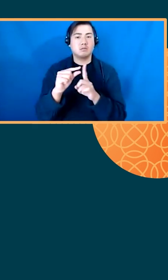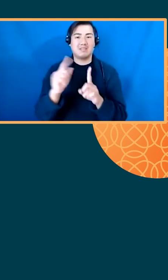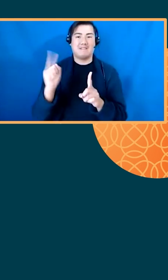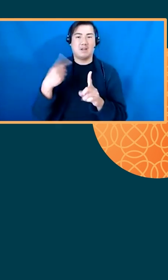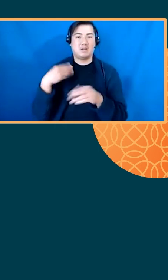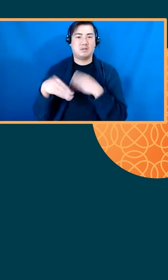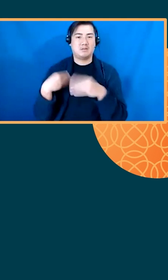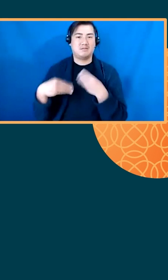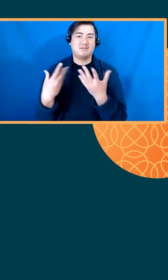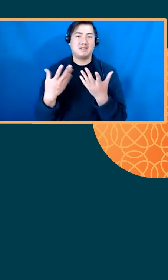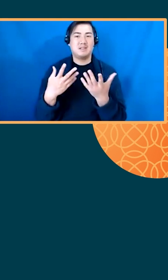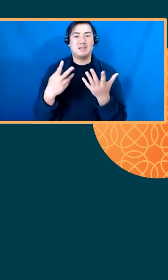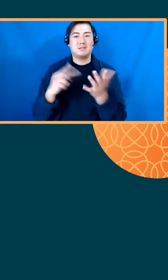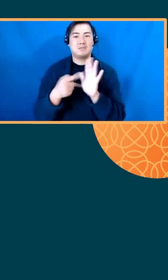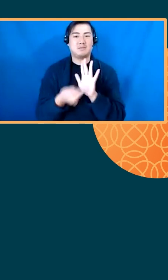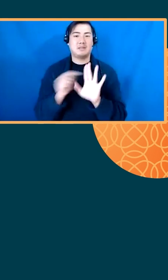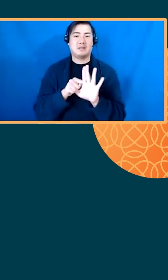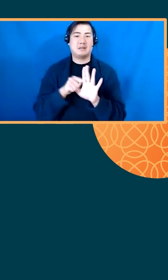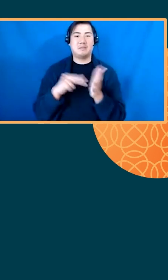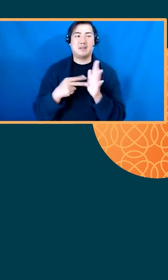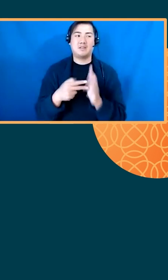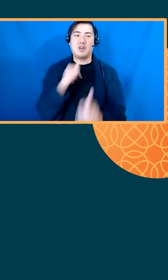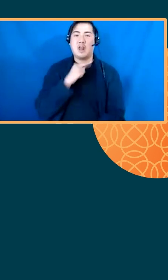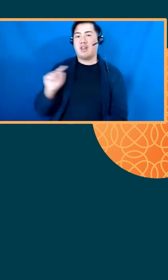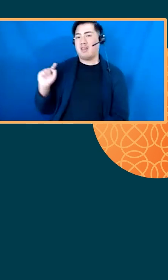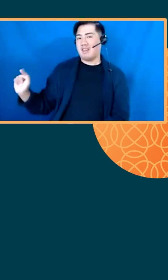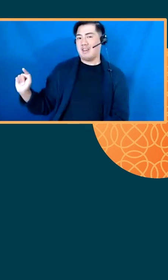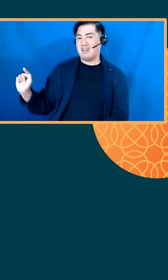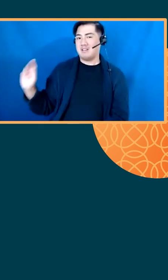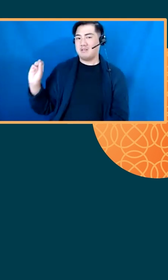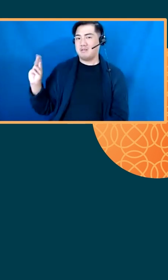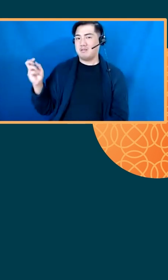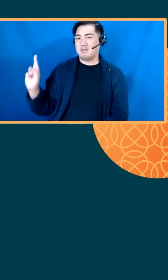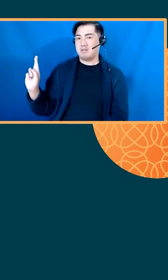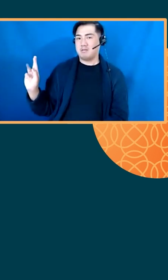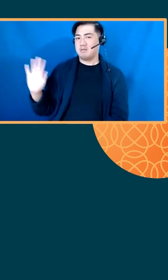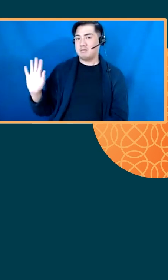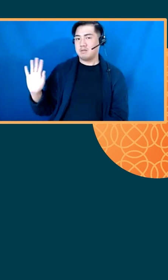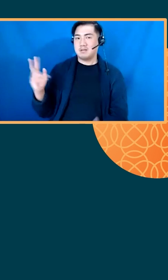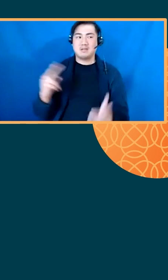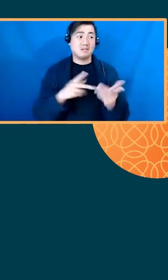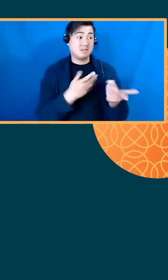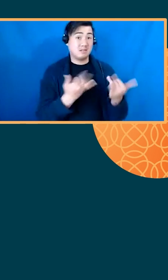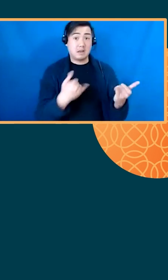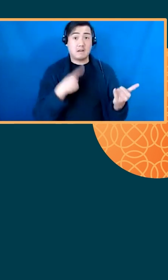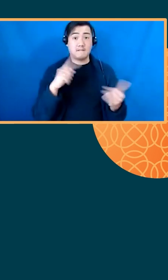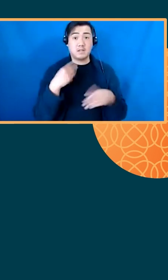no longer going to be that other thing that you are. You're essentially first generation